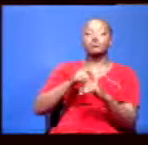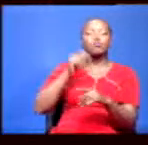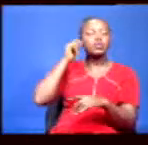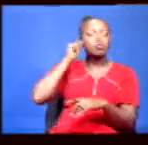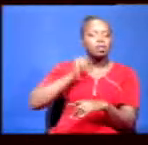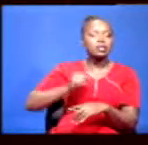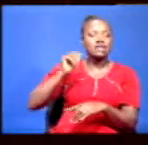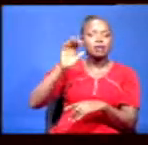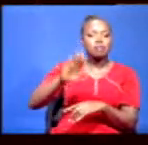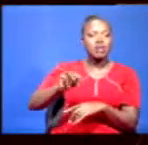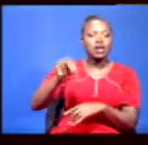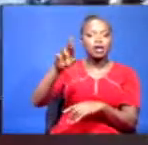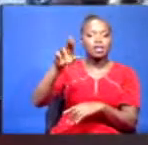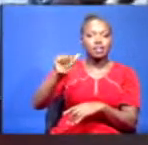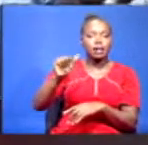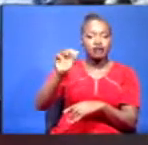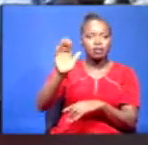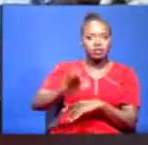Reserve.